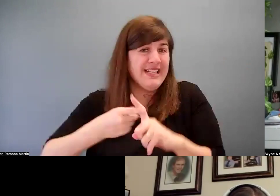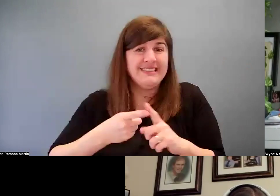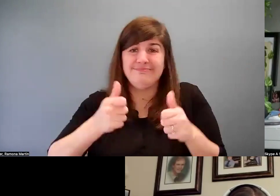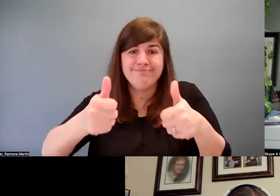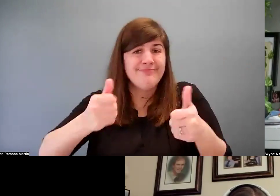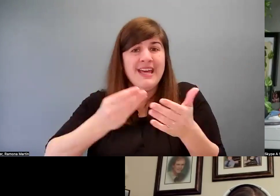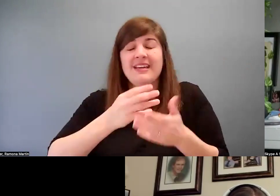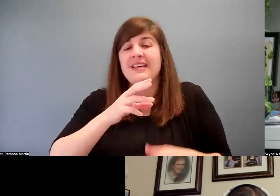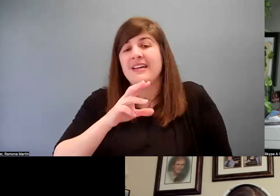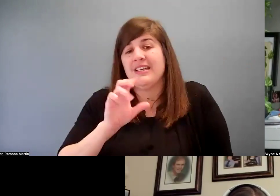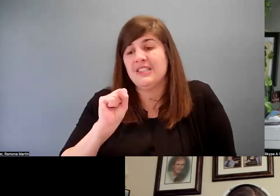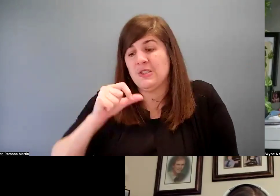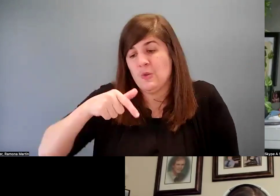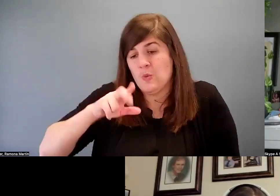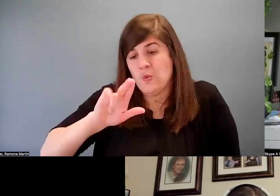get those at